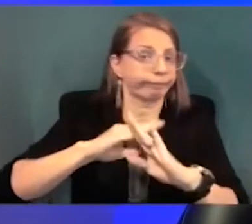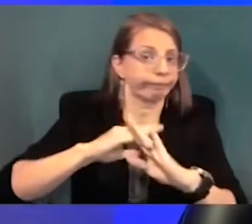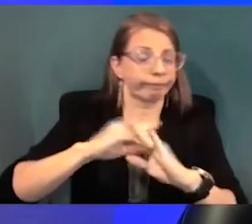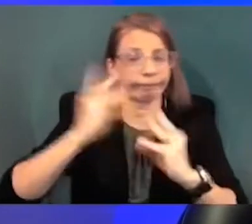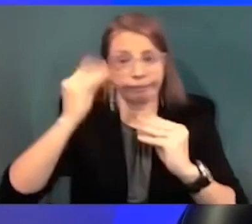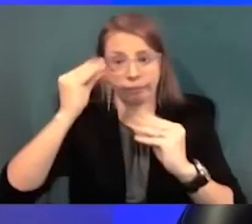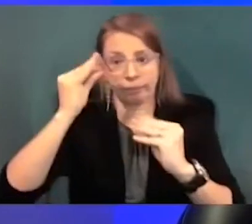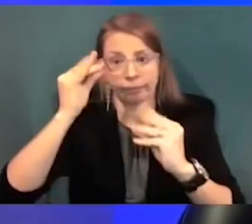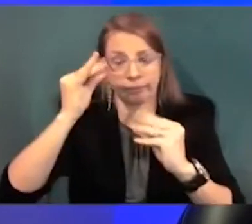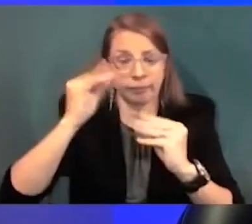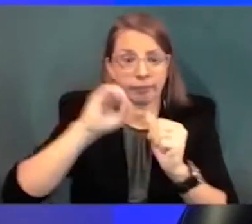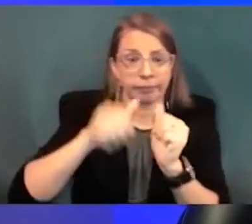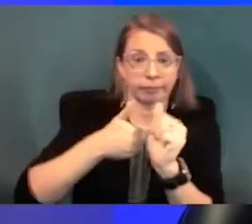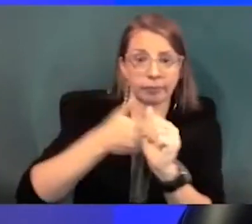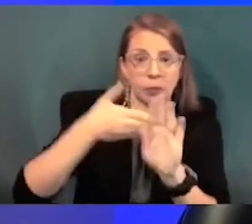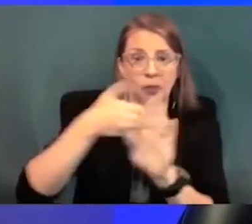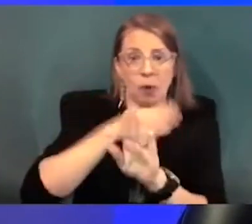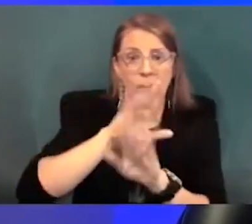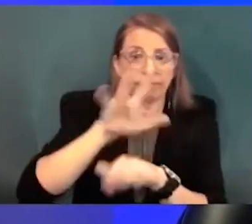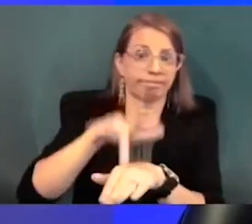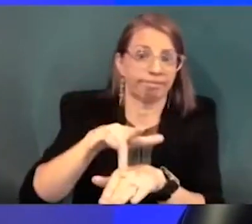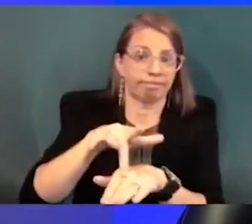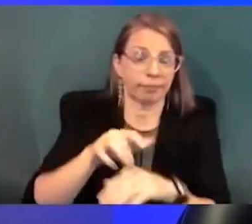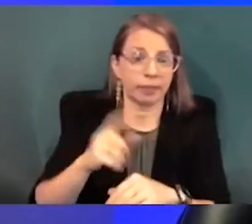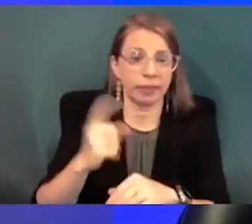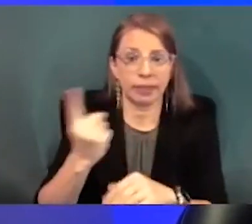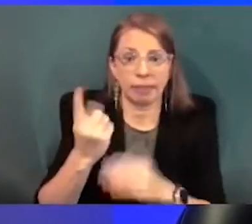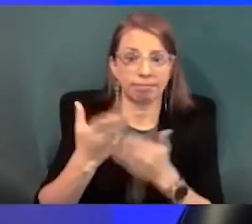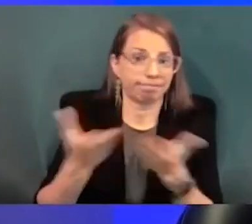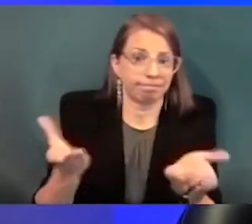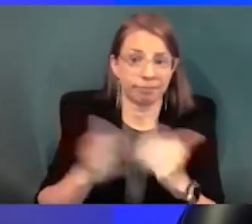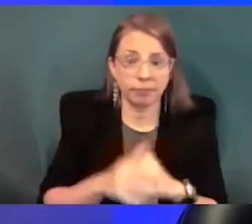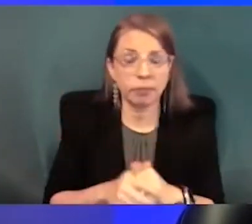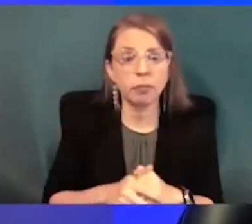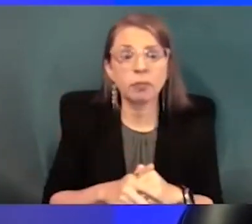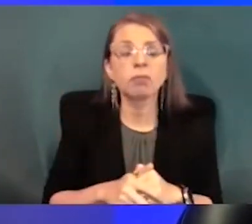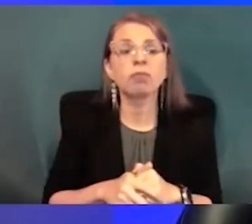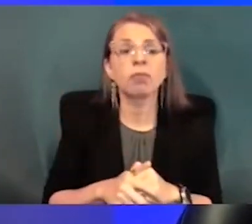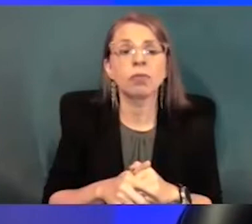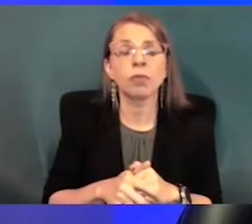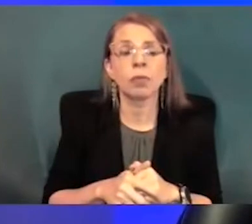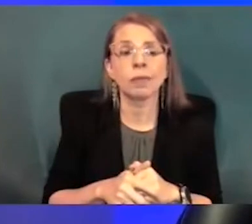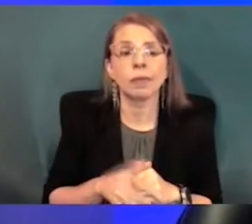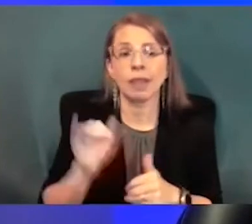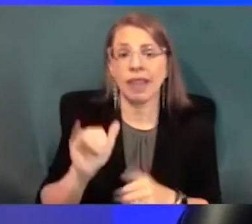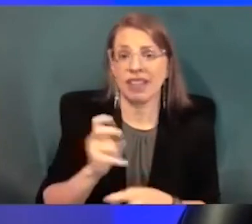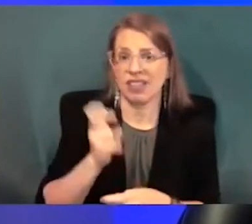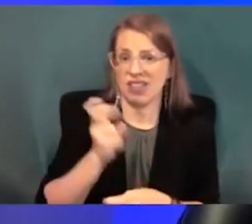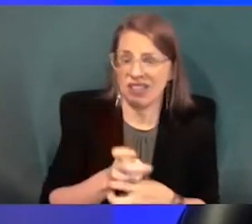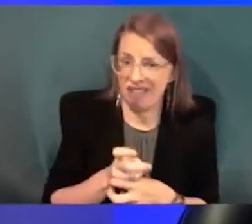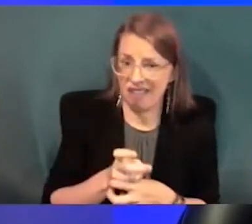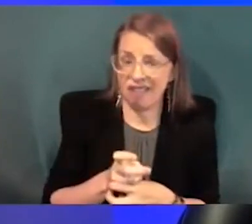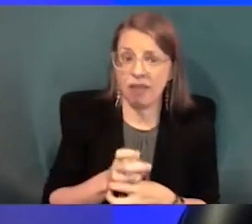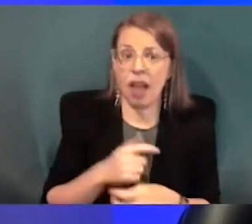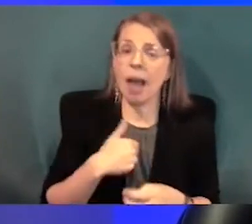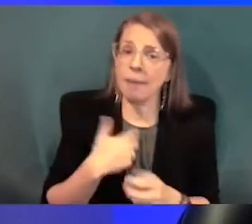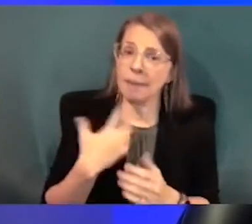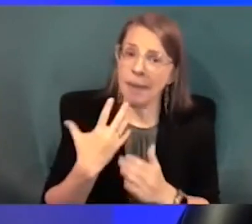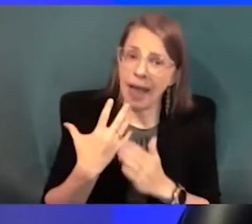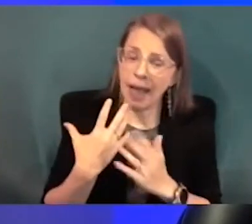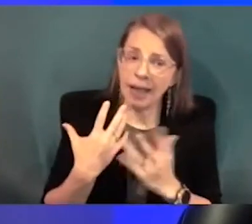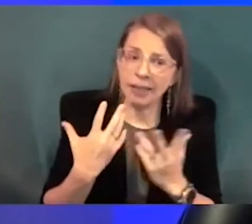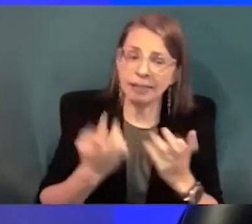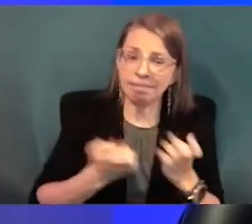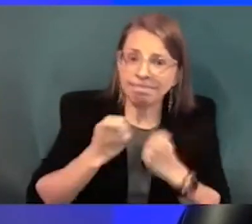that's probably been the hardest as I move forward. I'm a very outgoing person, love